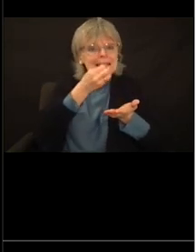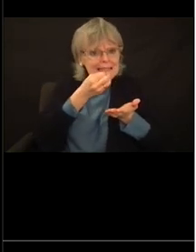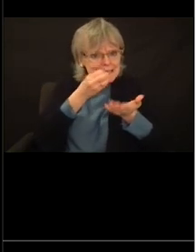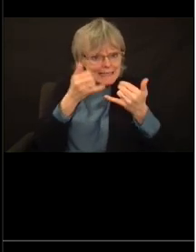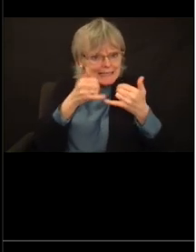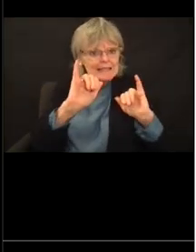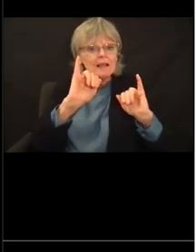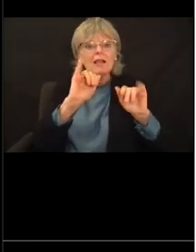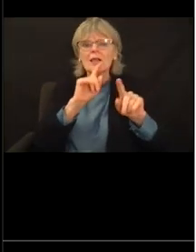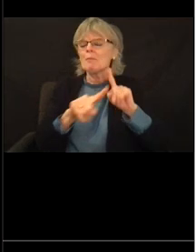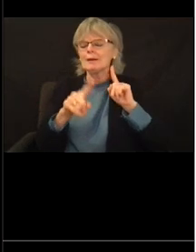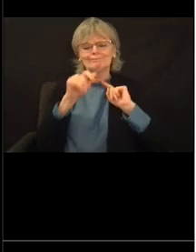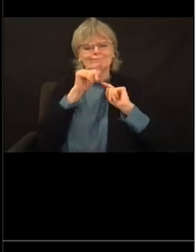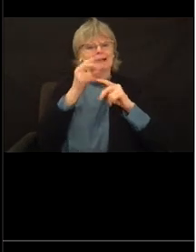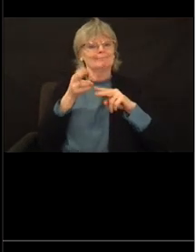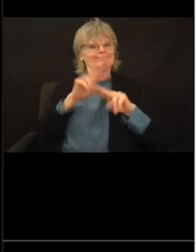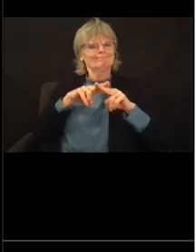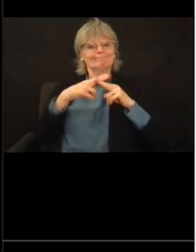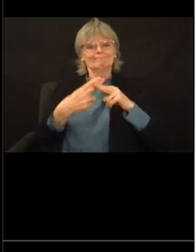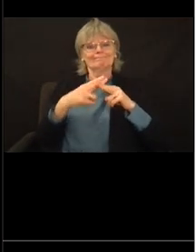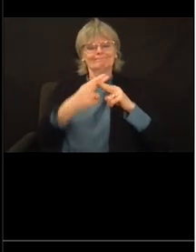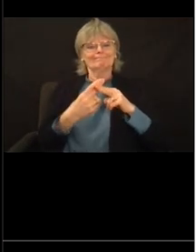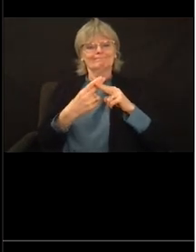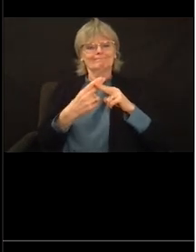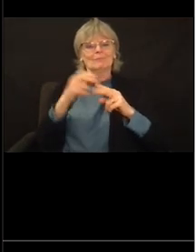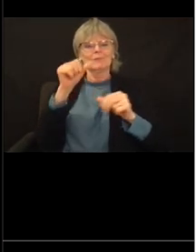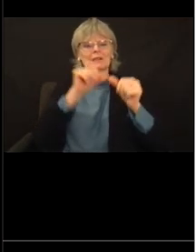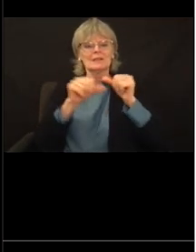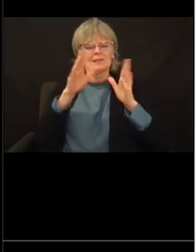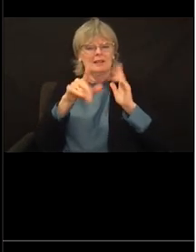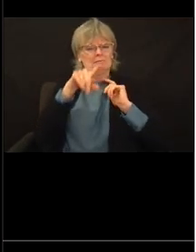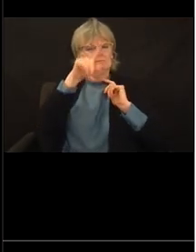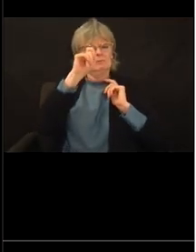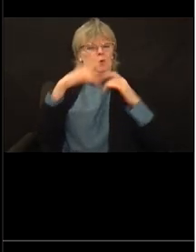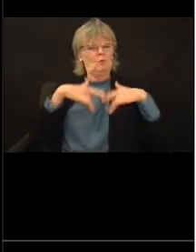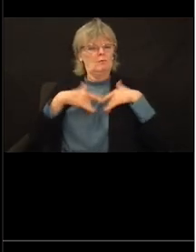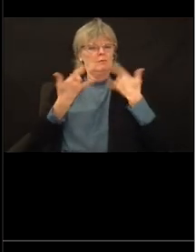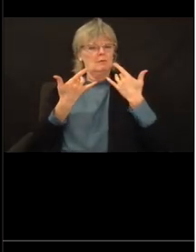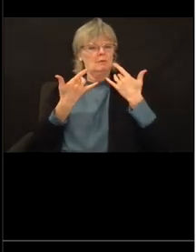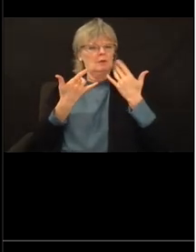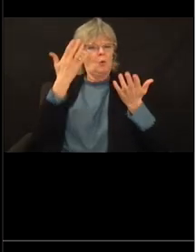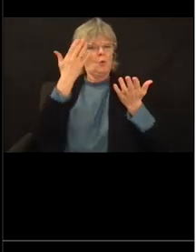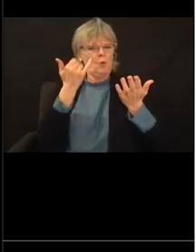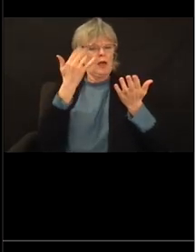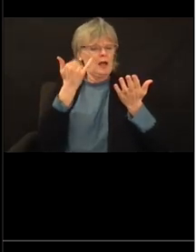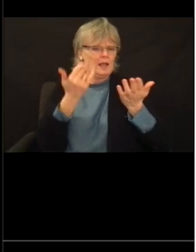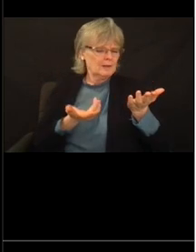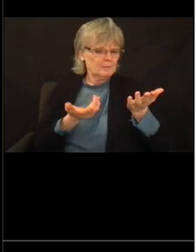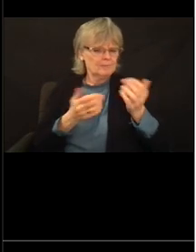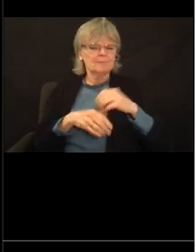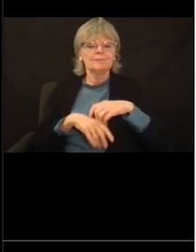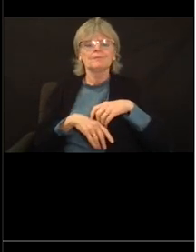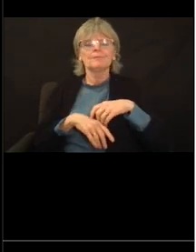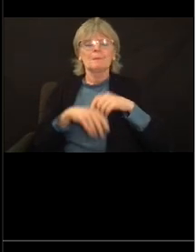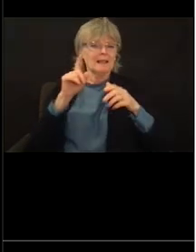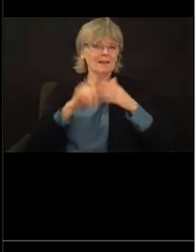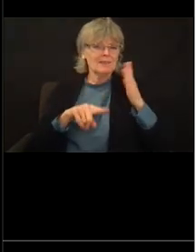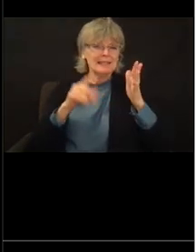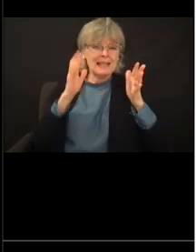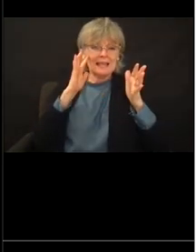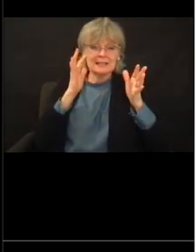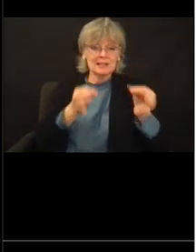was not gaining weight. So scientists always have to ask themselves, what's going on? Why could this be? And if they can't determine out in the